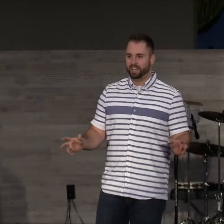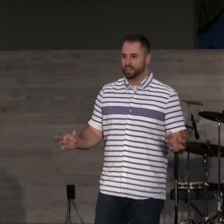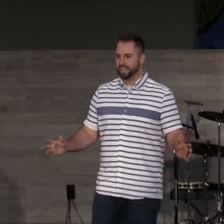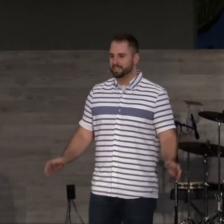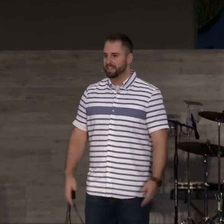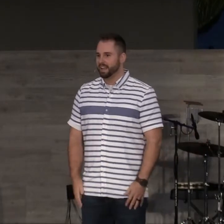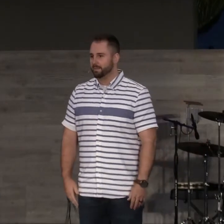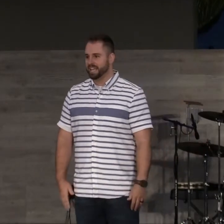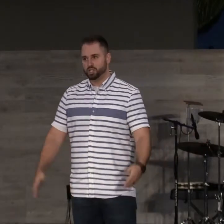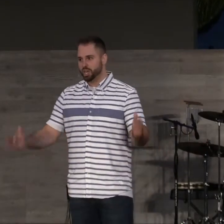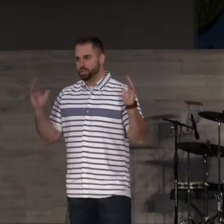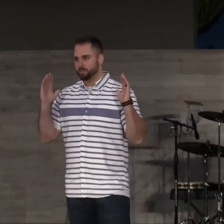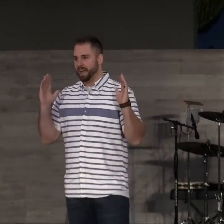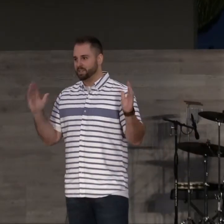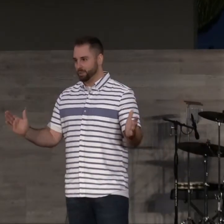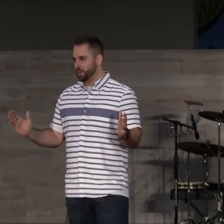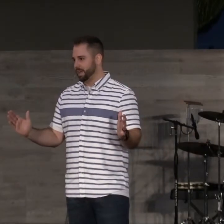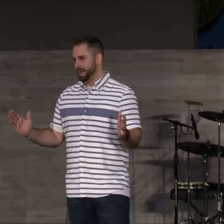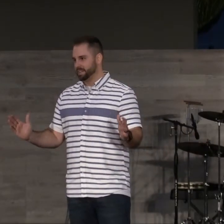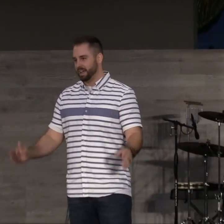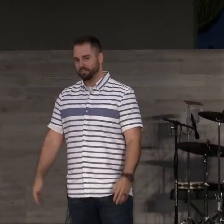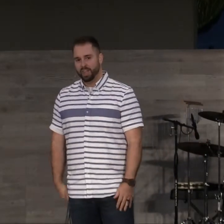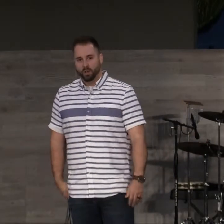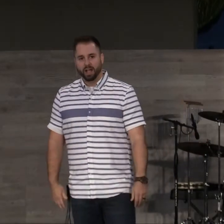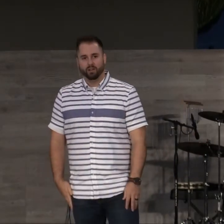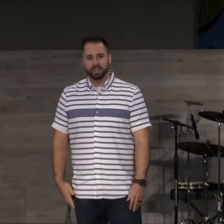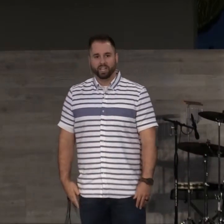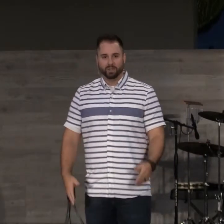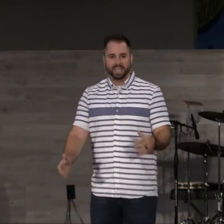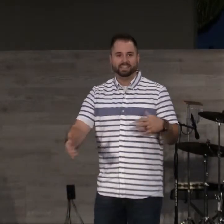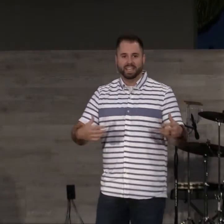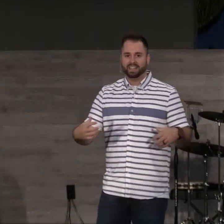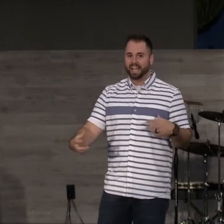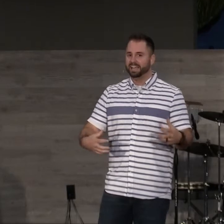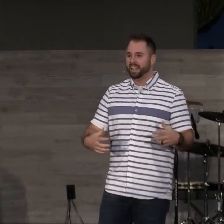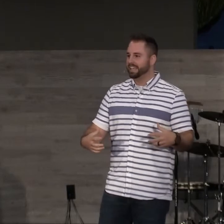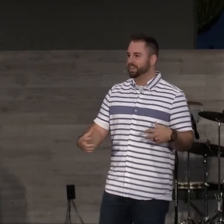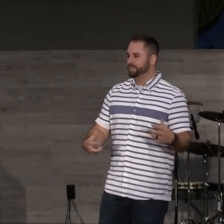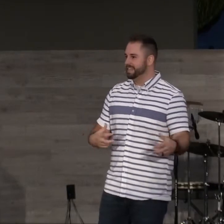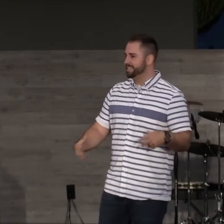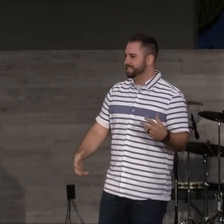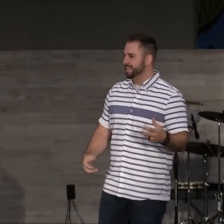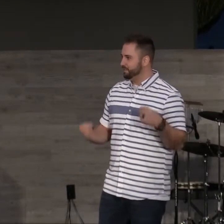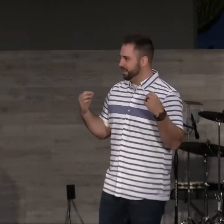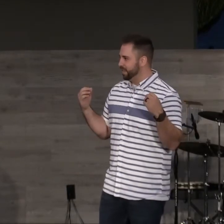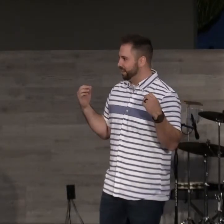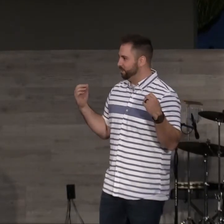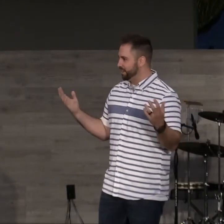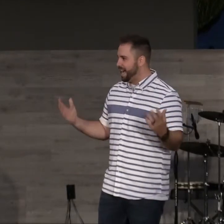know that your kids, they can change their minds really quick about stuff. Well, you know, kids, they kind of like, you know, sense and